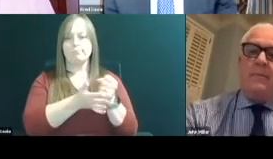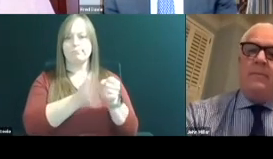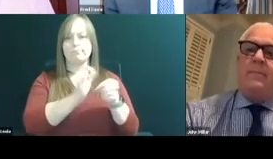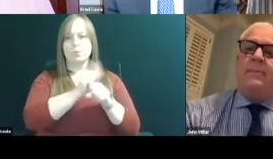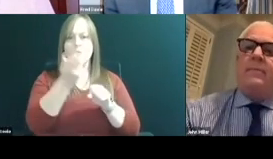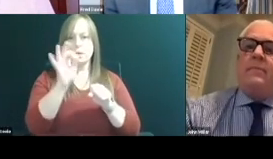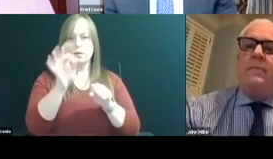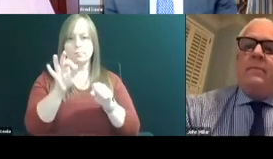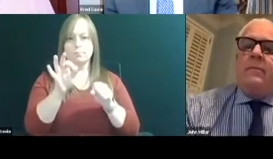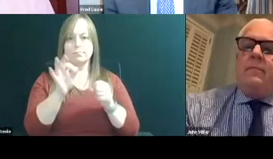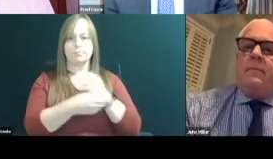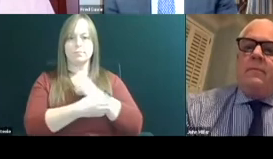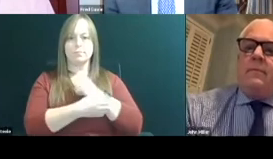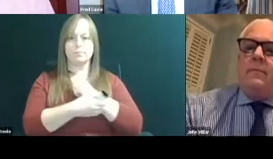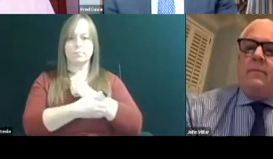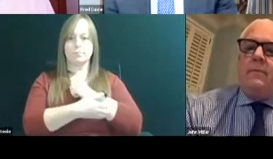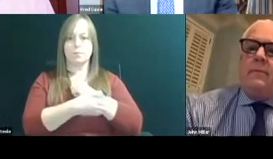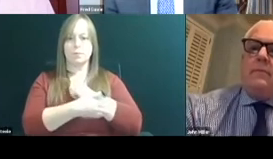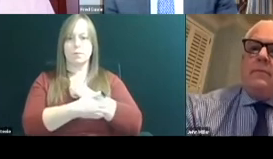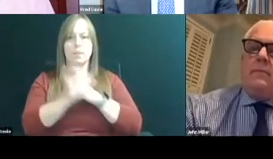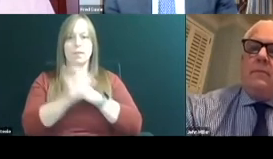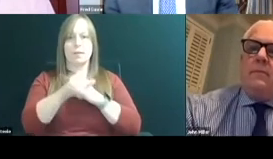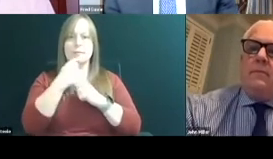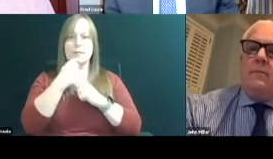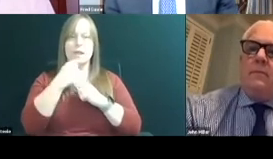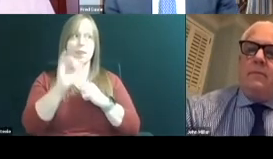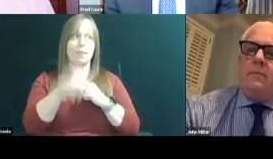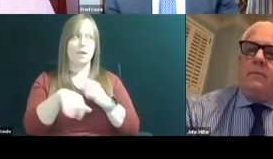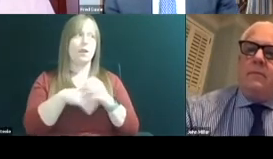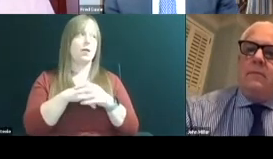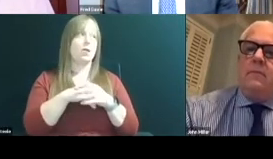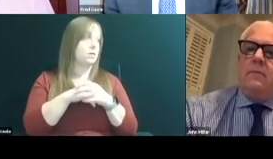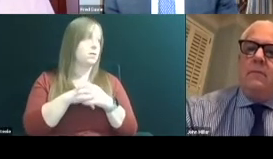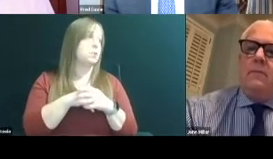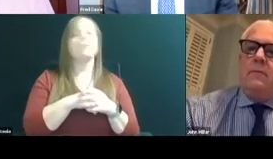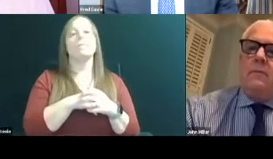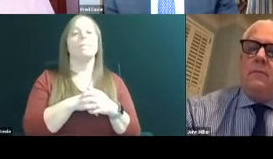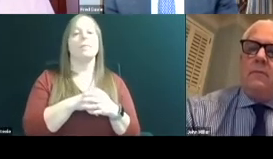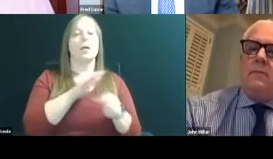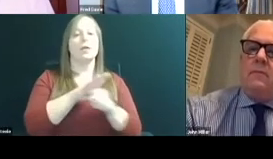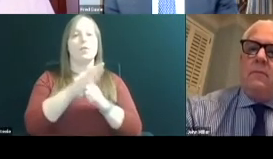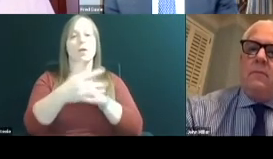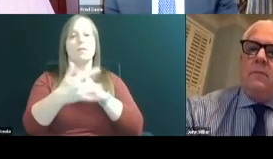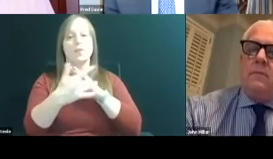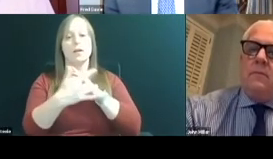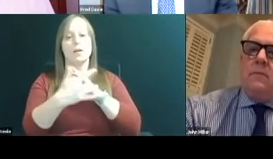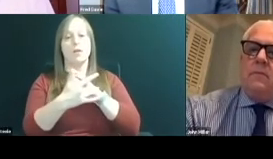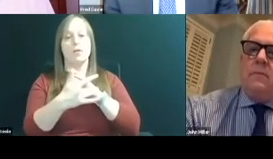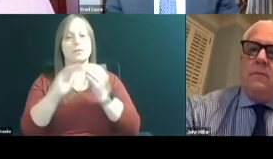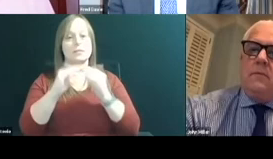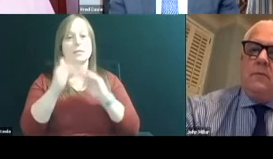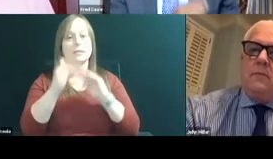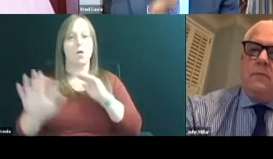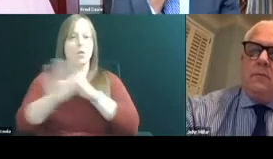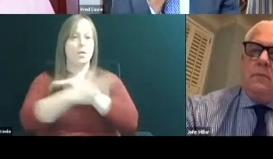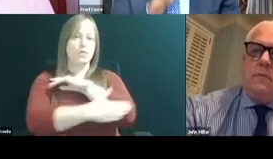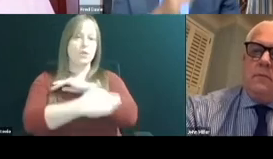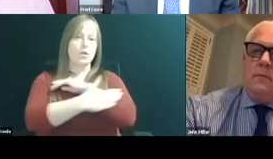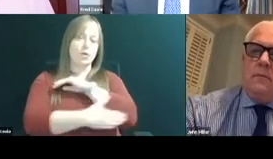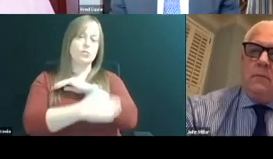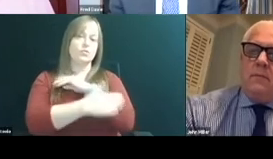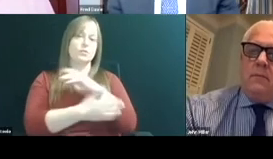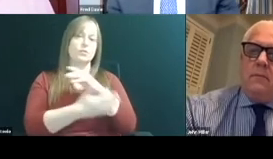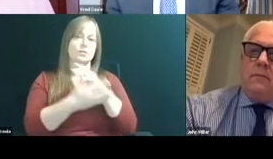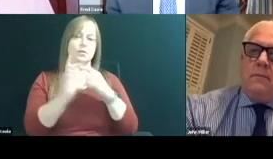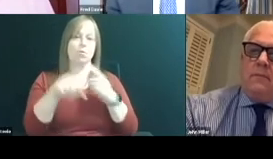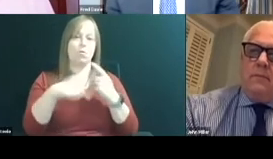of the coronavirus and COVID. That said, there is enough technology out there. There are cities around the country